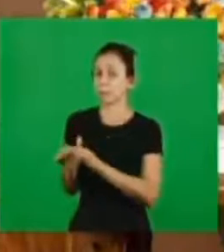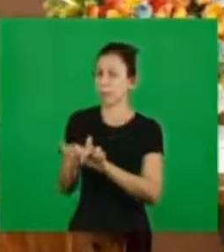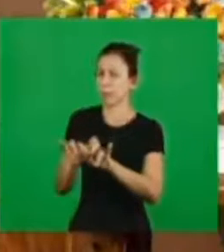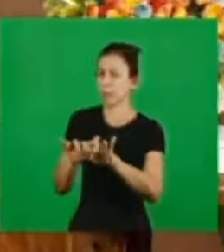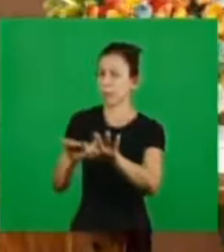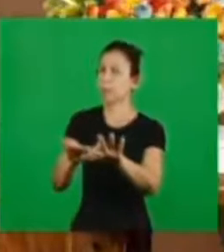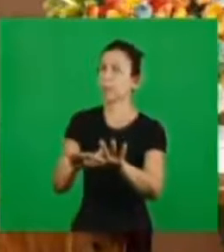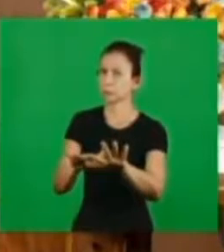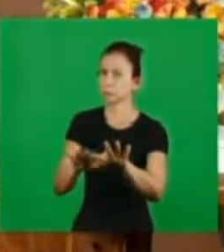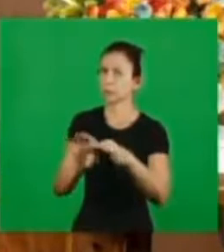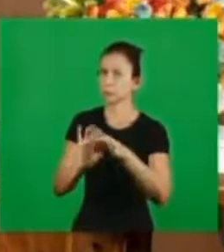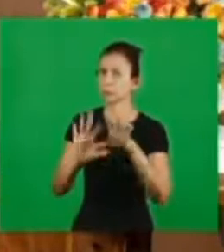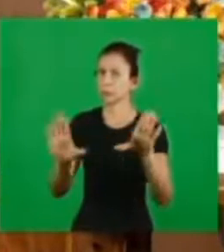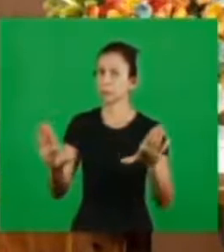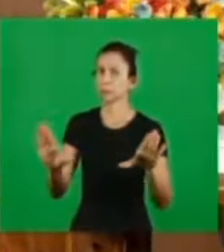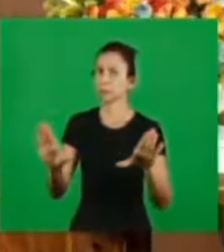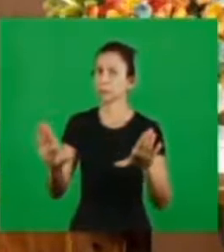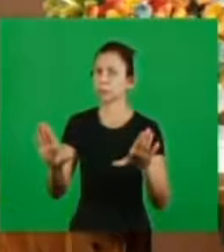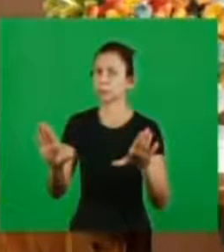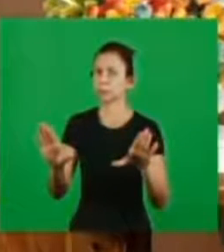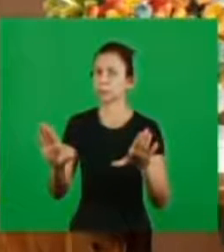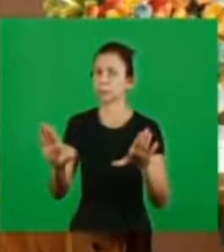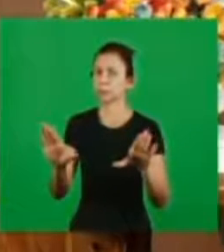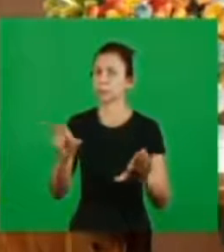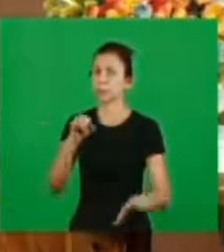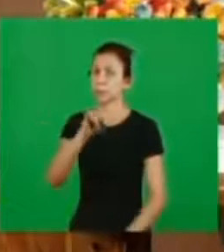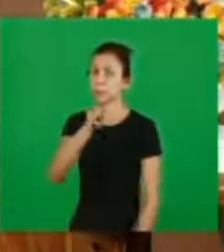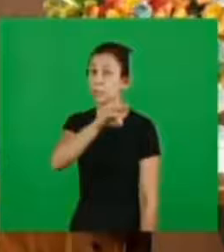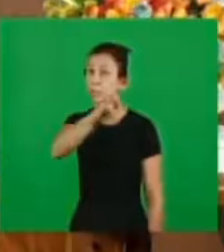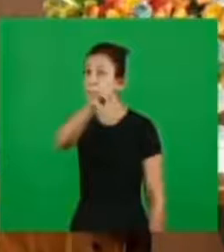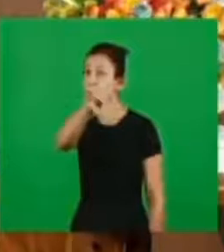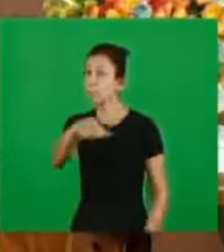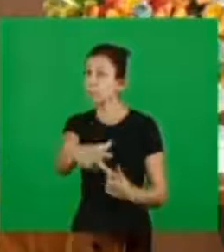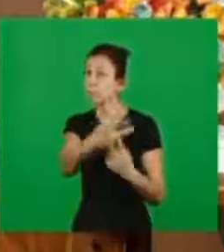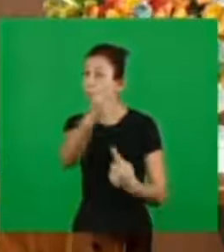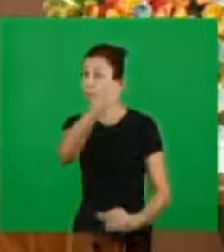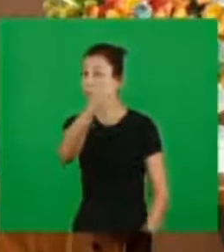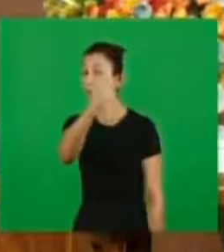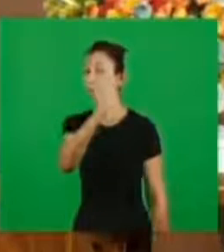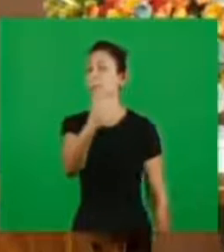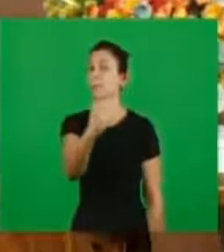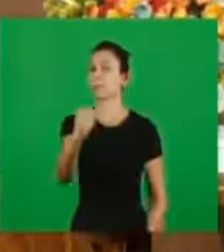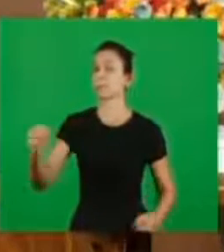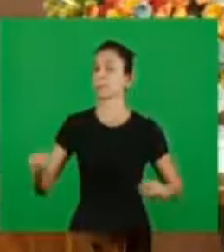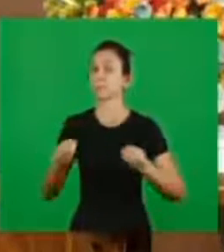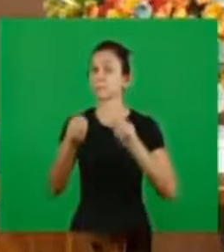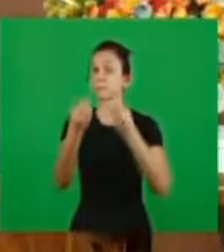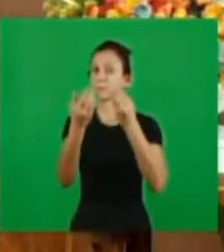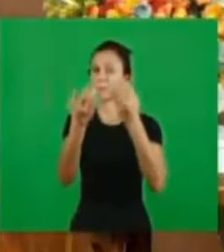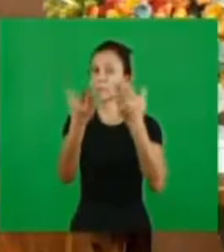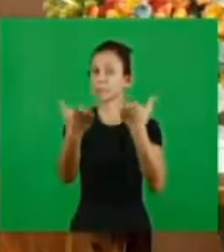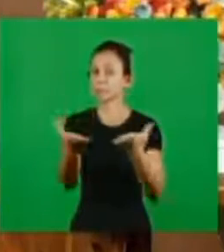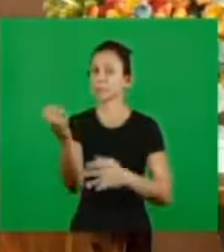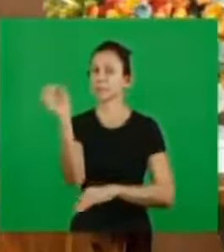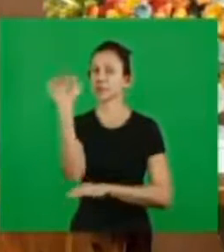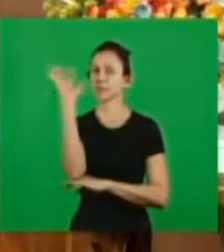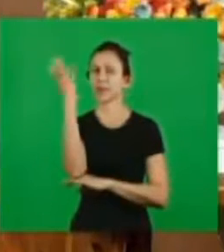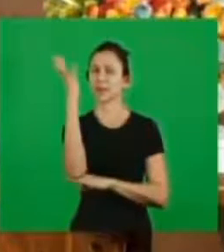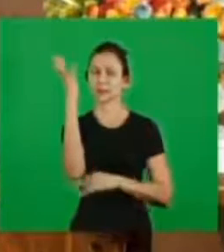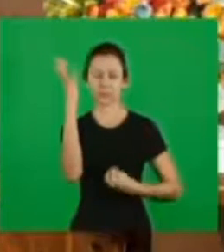will allow, right? So the one who overcomes, I will give